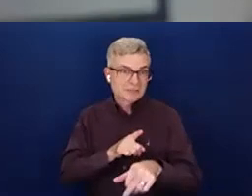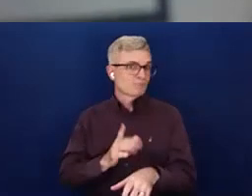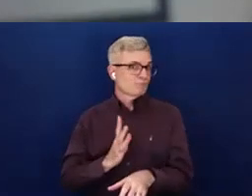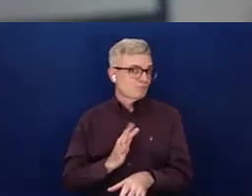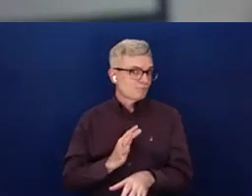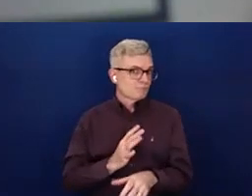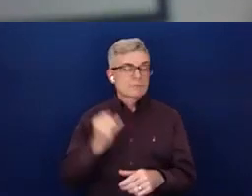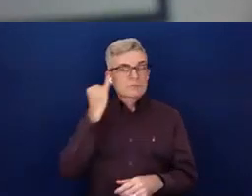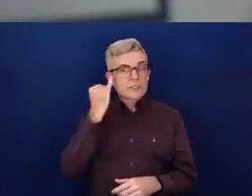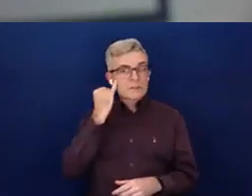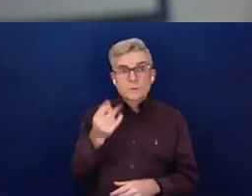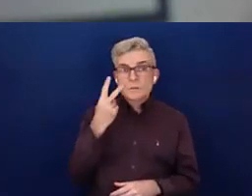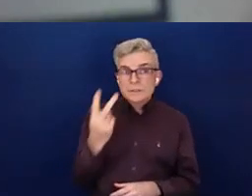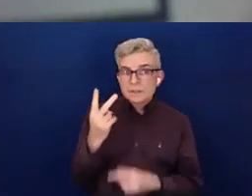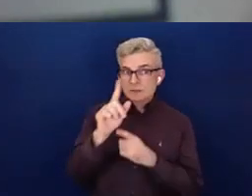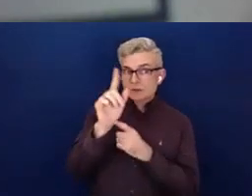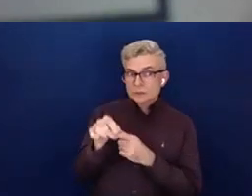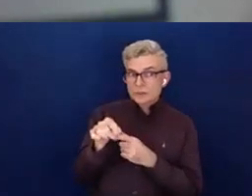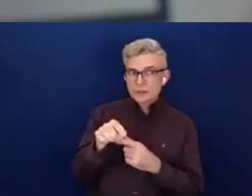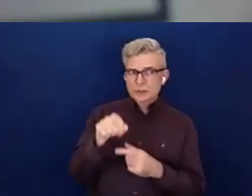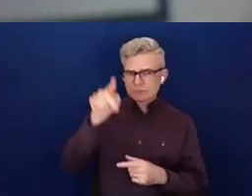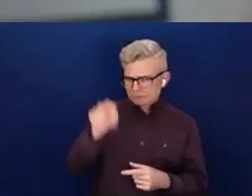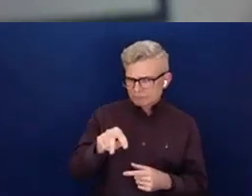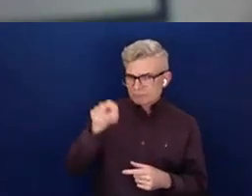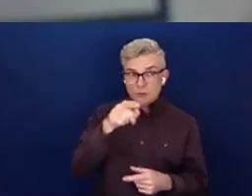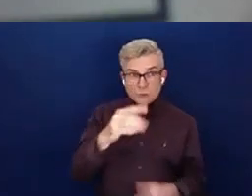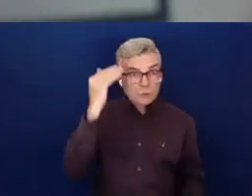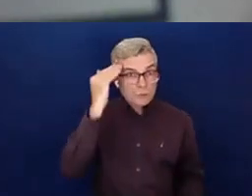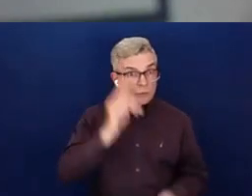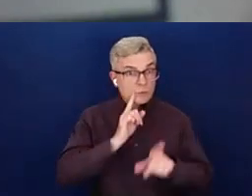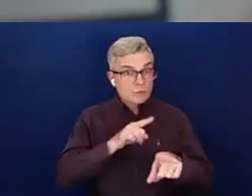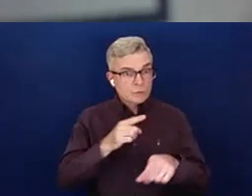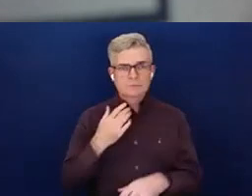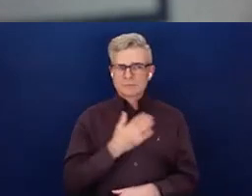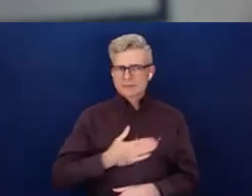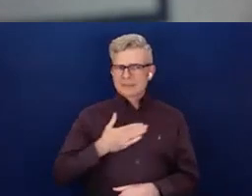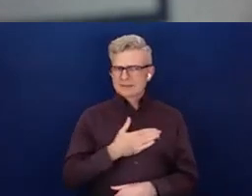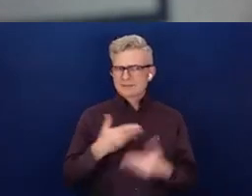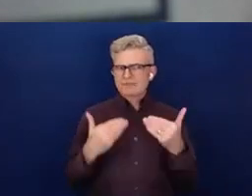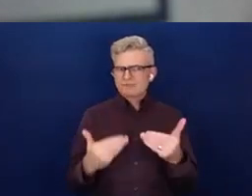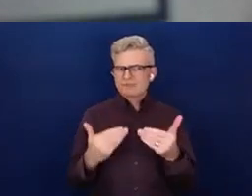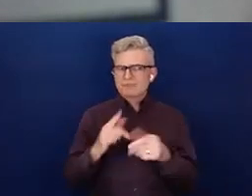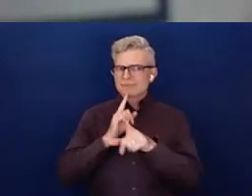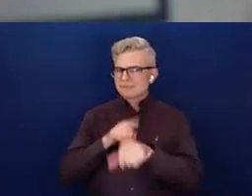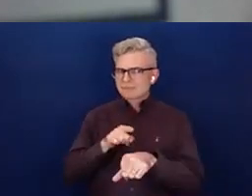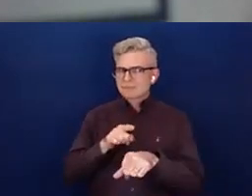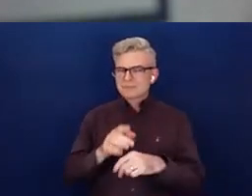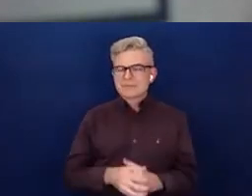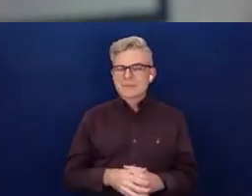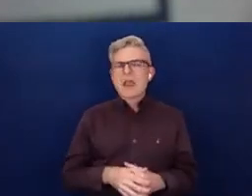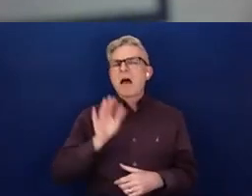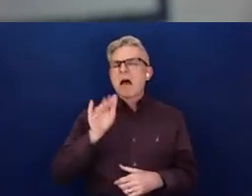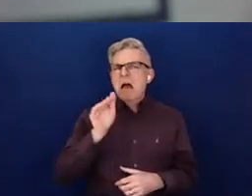see a question in the chat that you know the answer to, please feel free to hop on and offer that. Just a